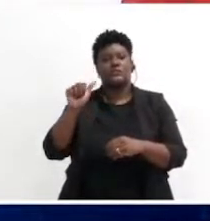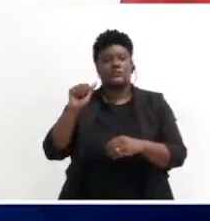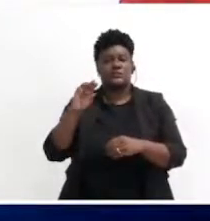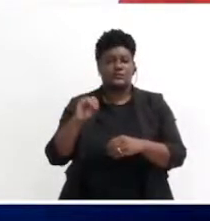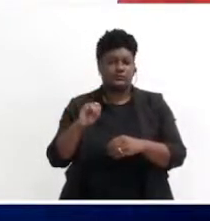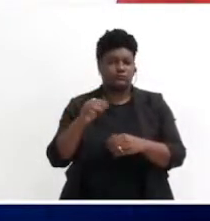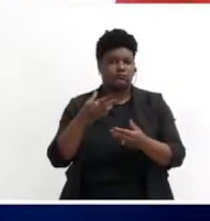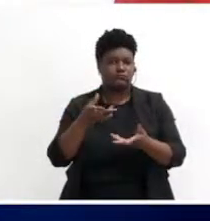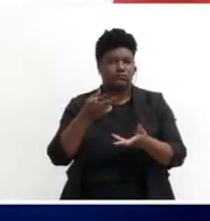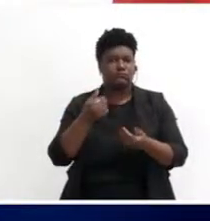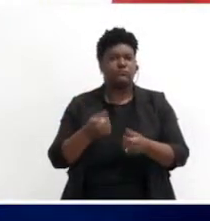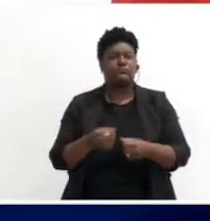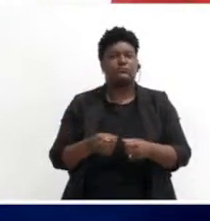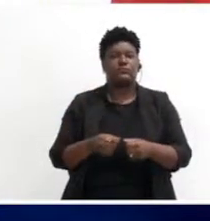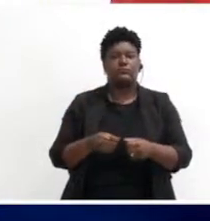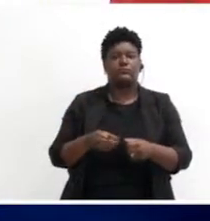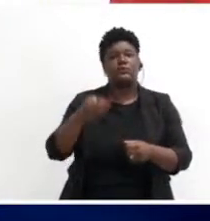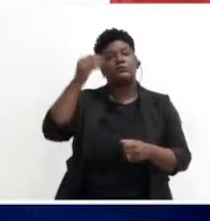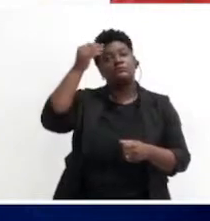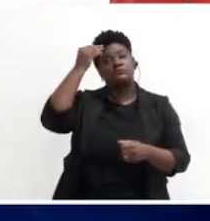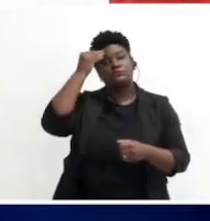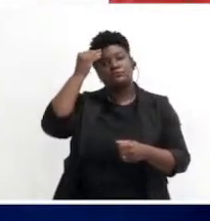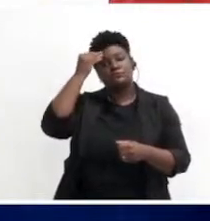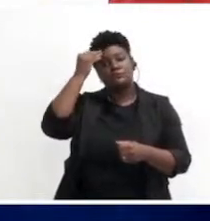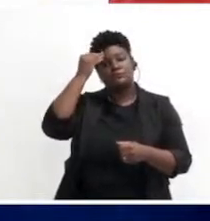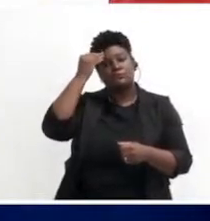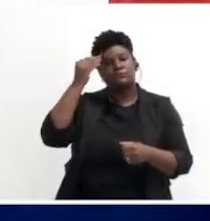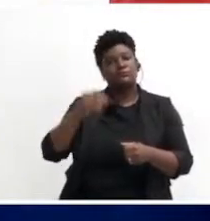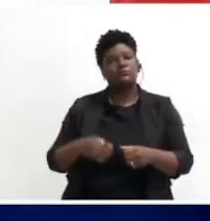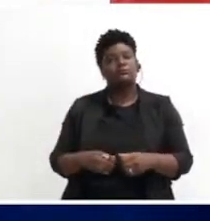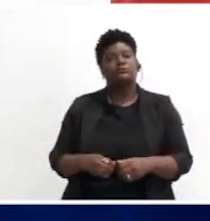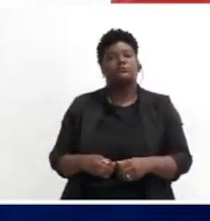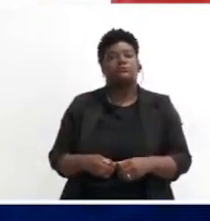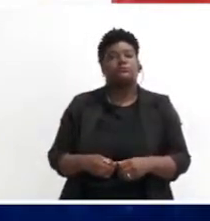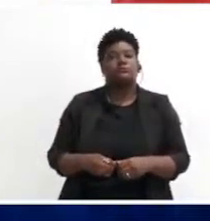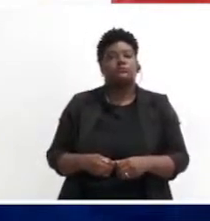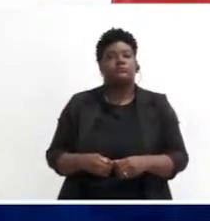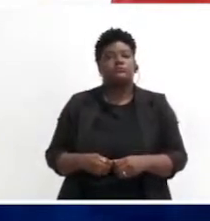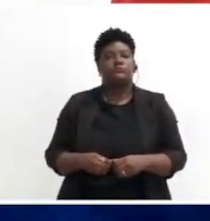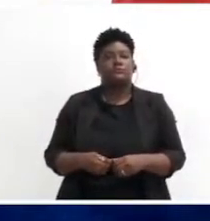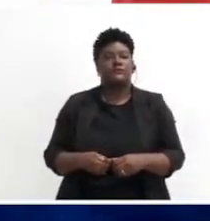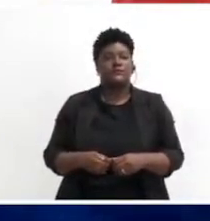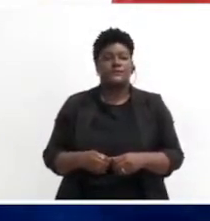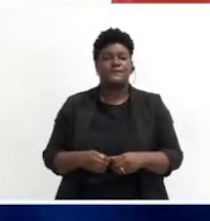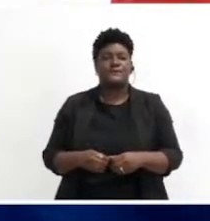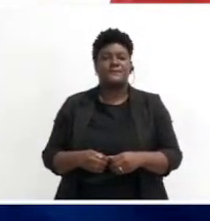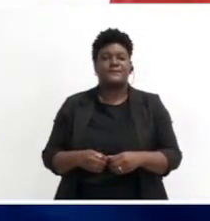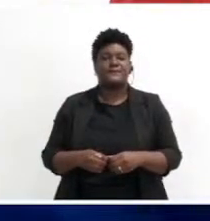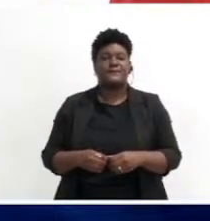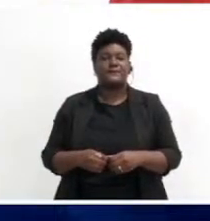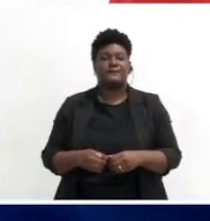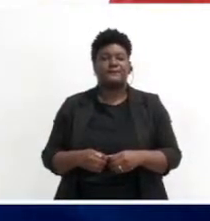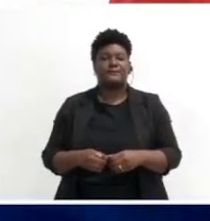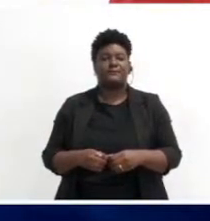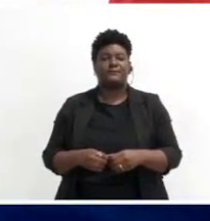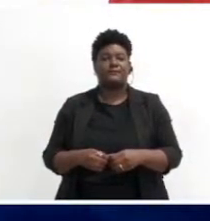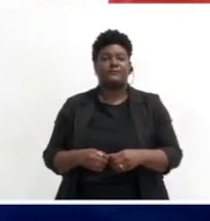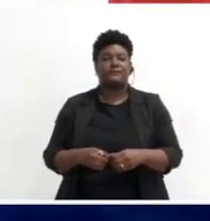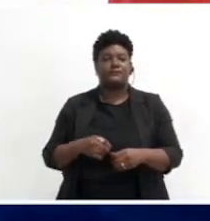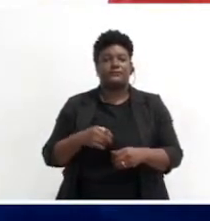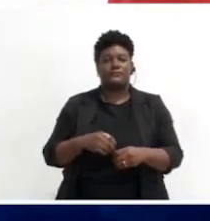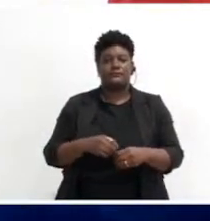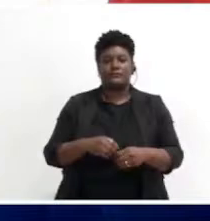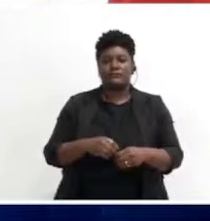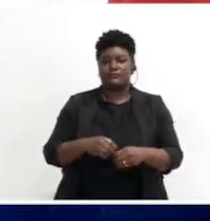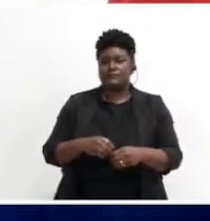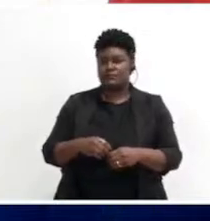down the center of the chip, and it's kind of the opposite problem as the last slide. So now the bond pads are in the center, and you want to bring them to the perimeter